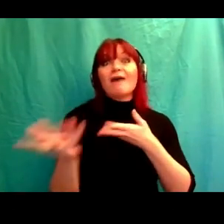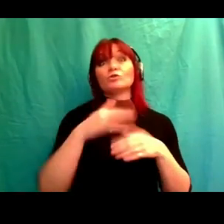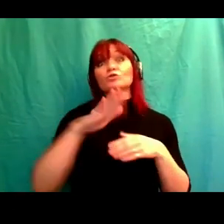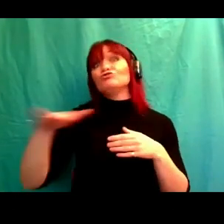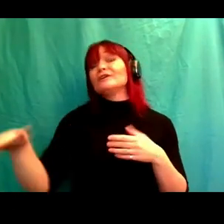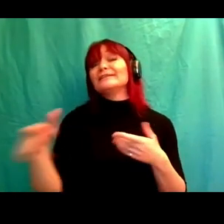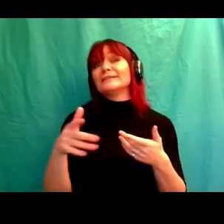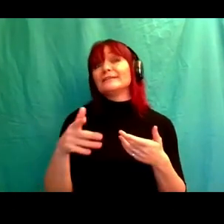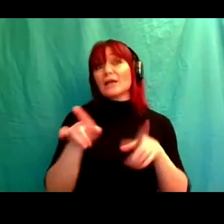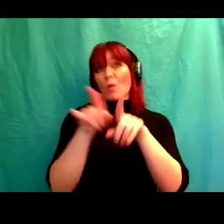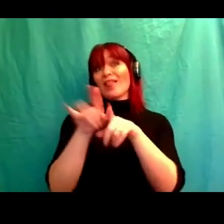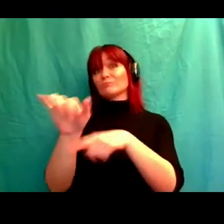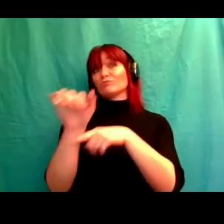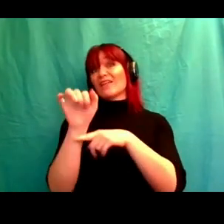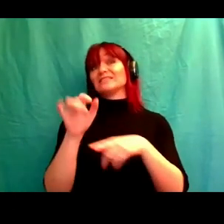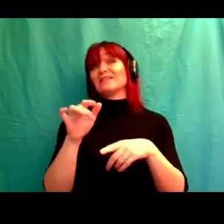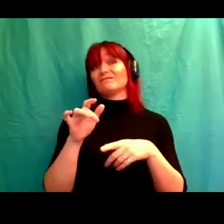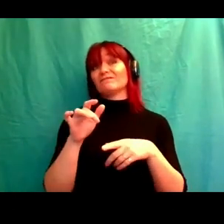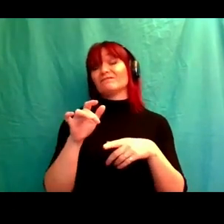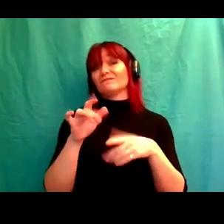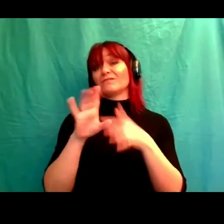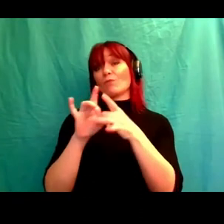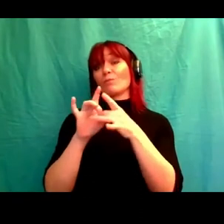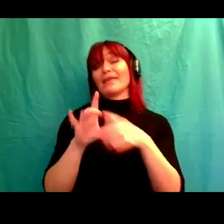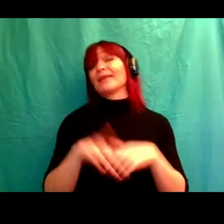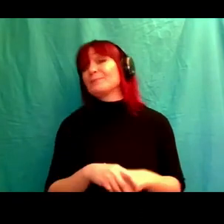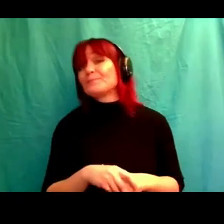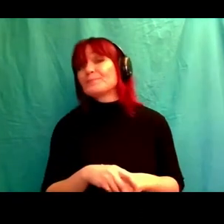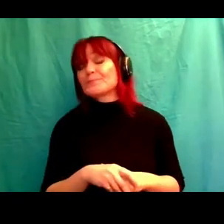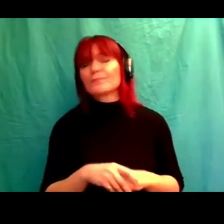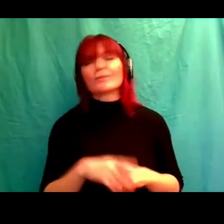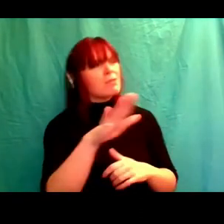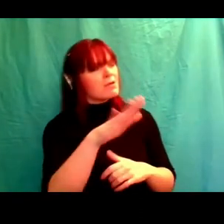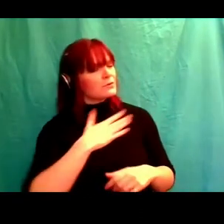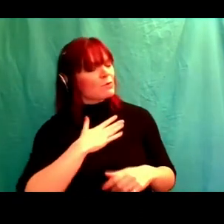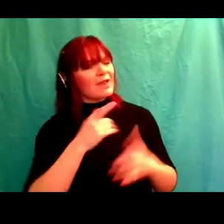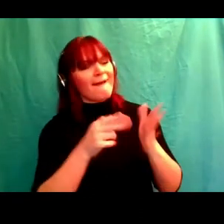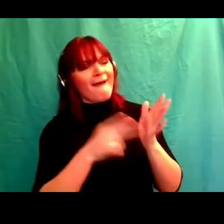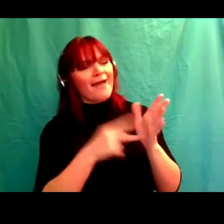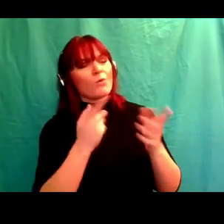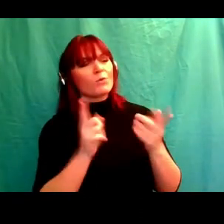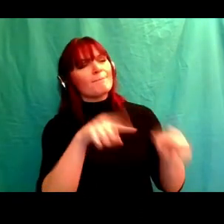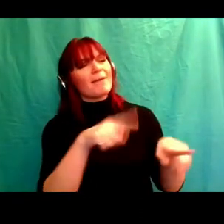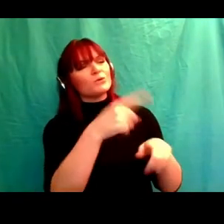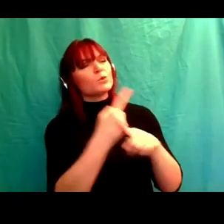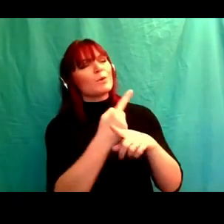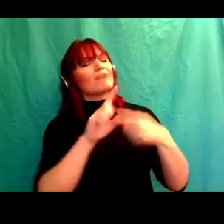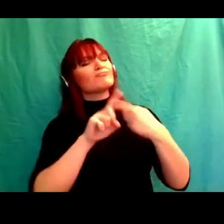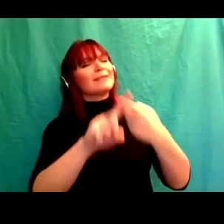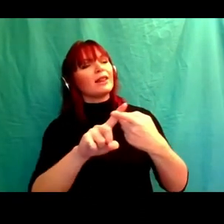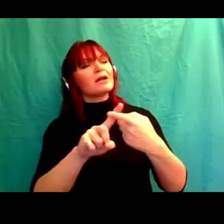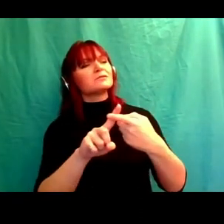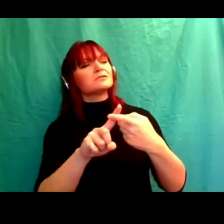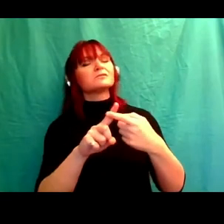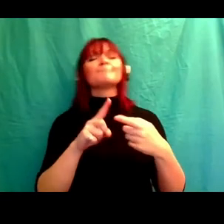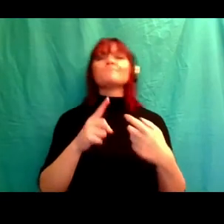preventative kind. Yeah. And sorry, Anna, I just wanted to come back on, you your question about resilience before, it's